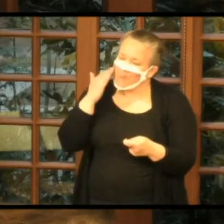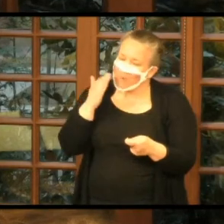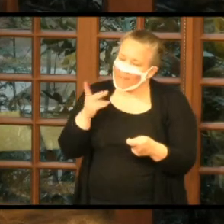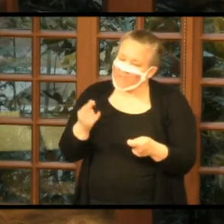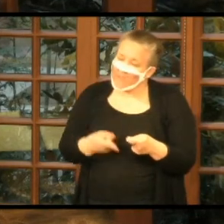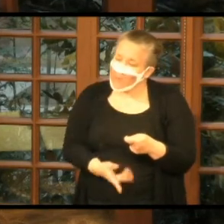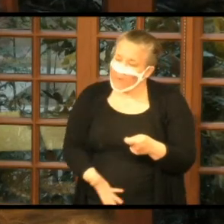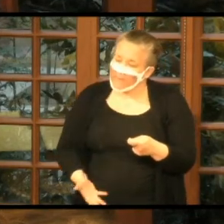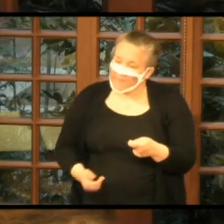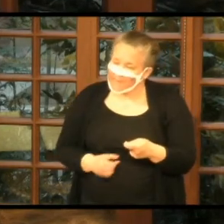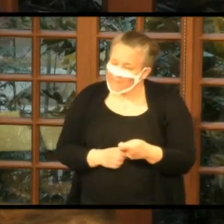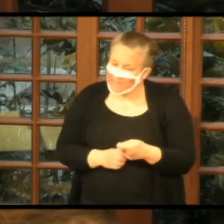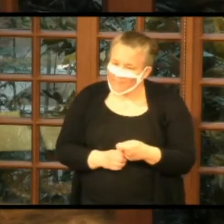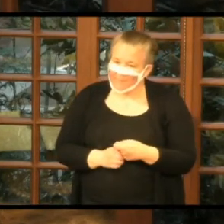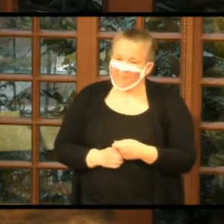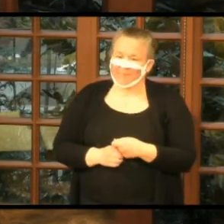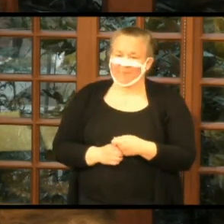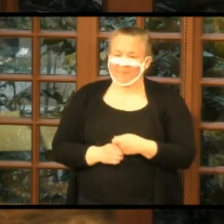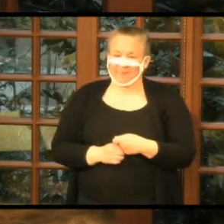all?